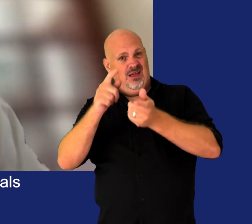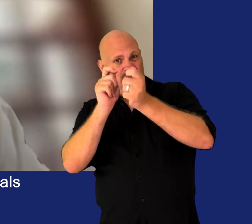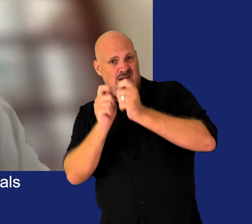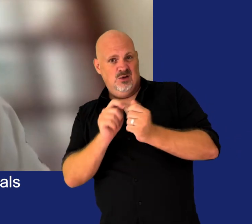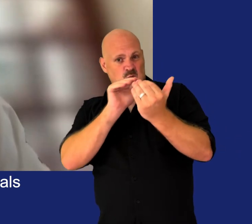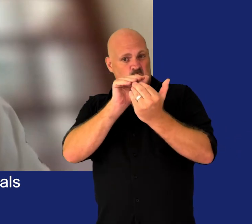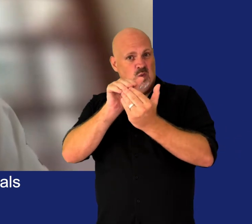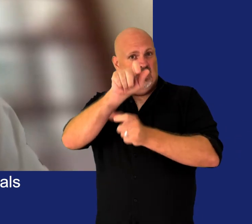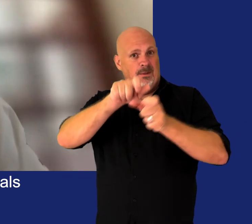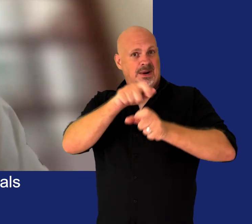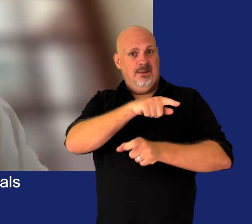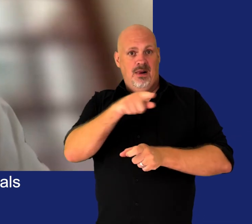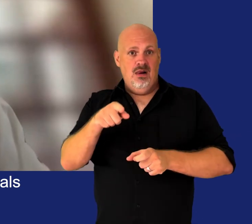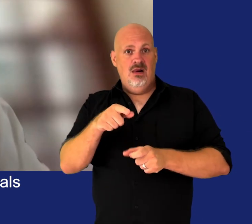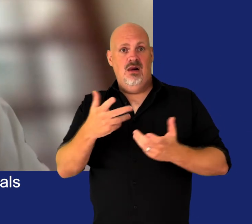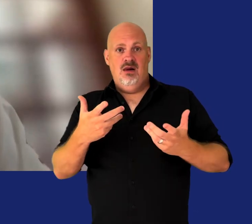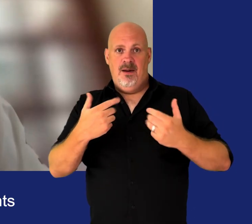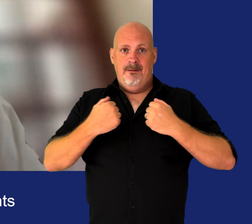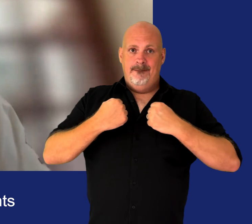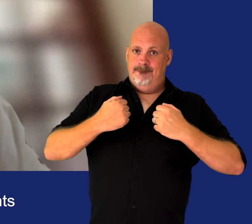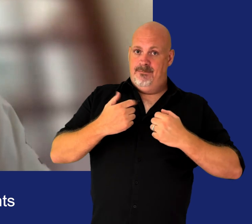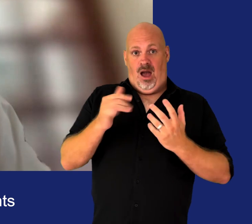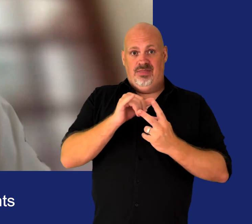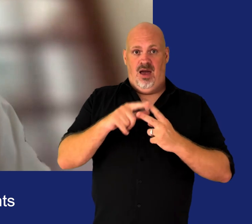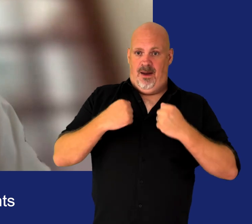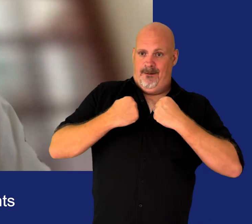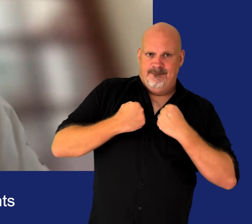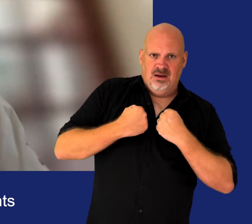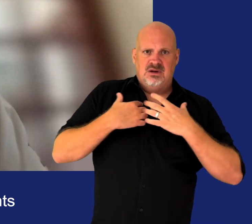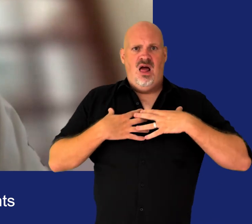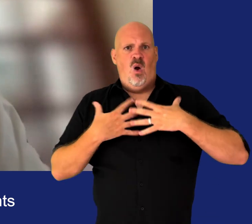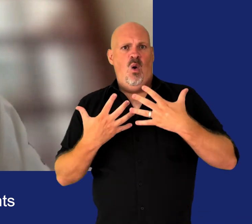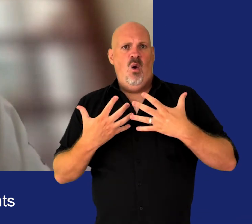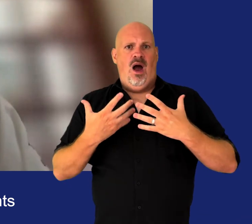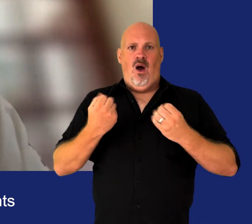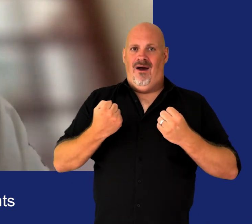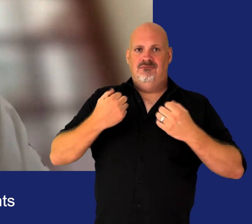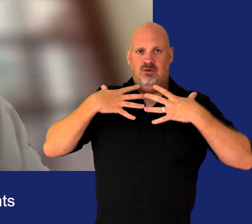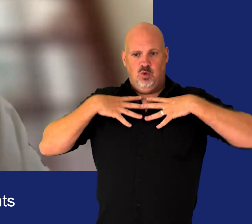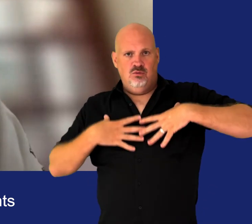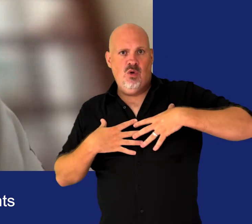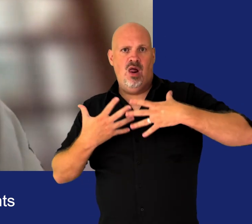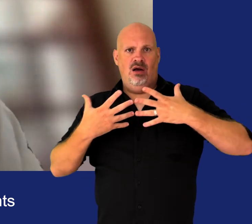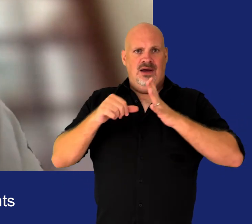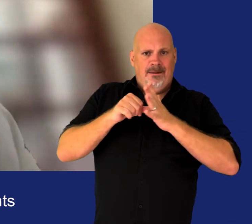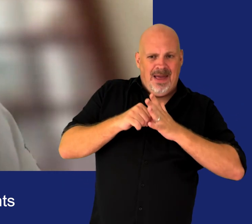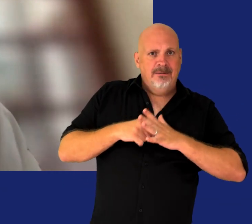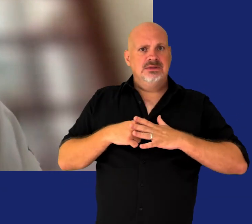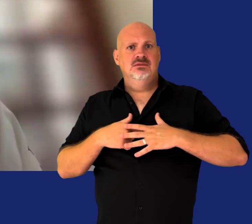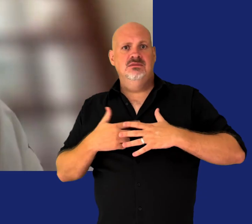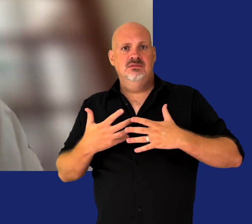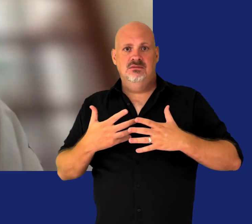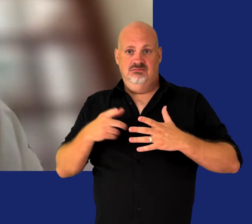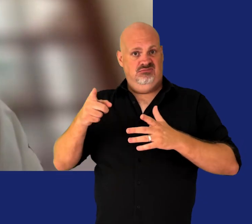to individuals who are either muscularly sort of constrained or they have neurological impairments,